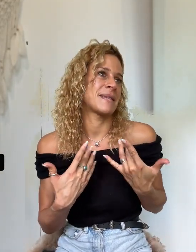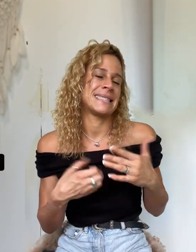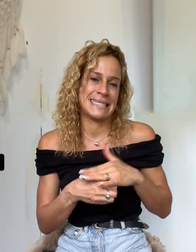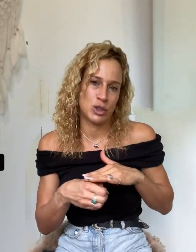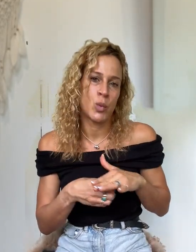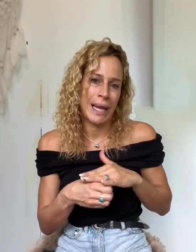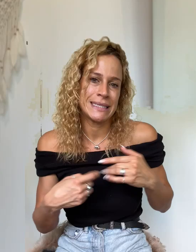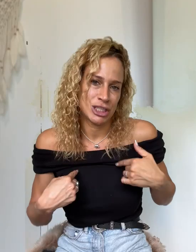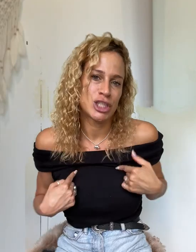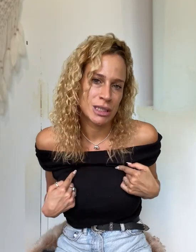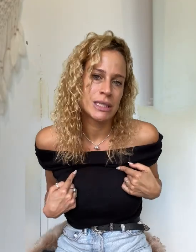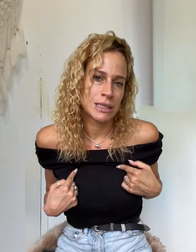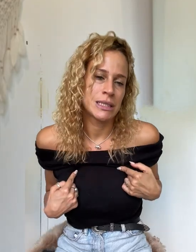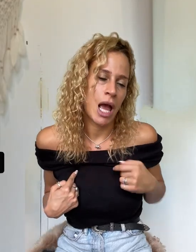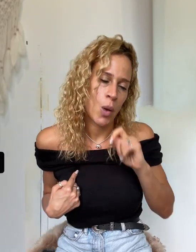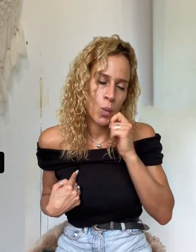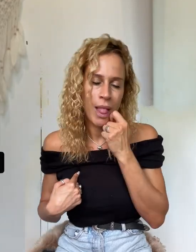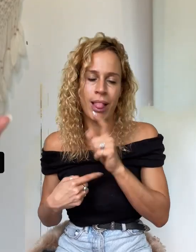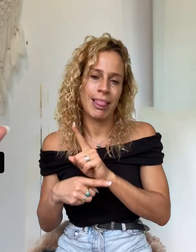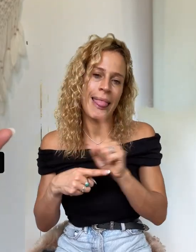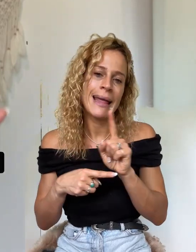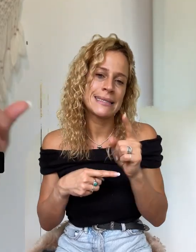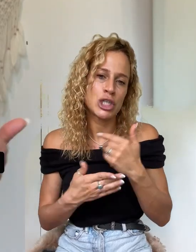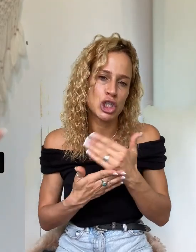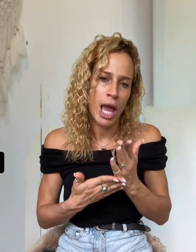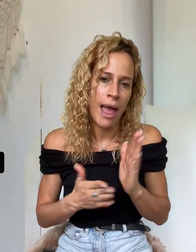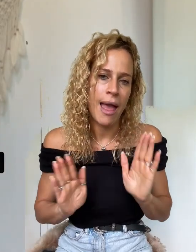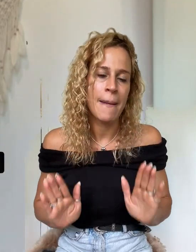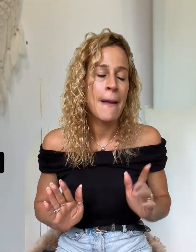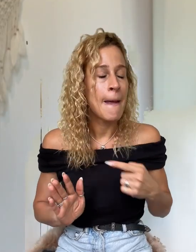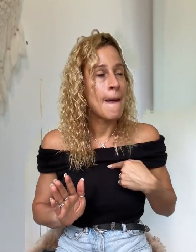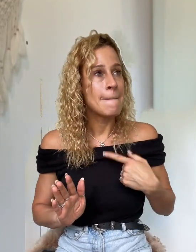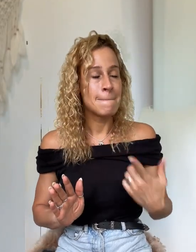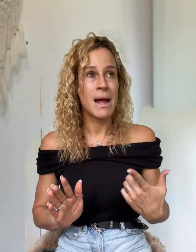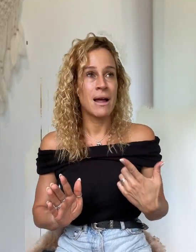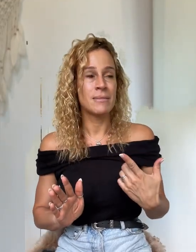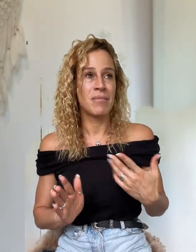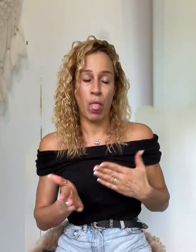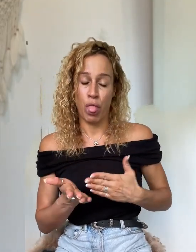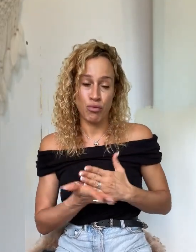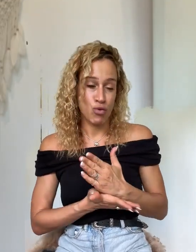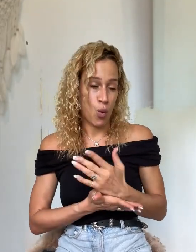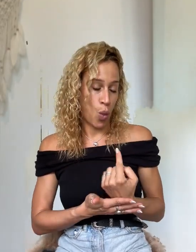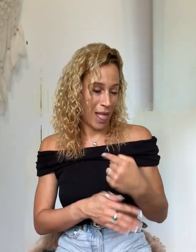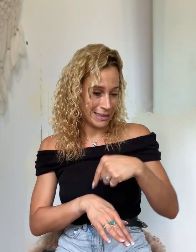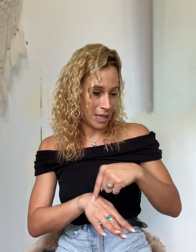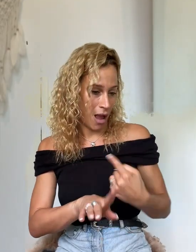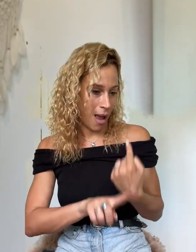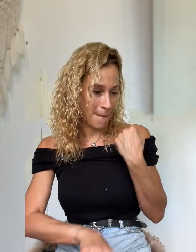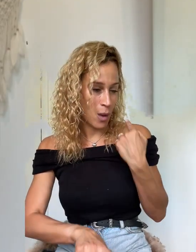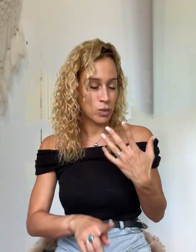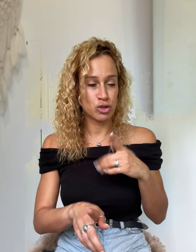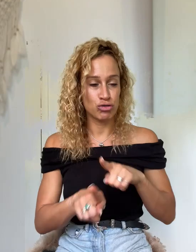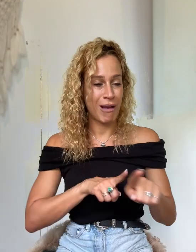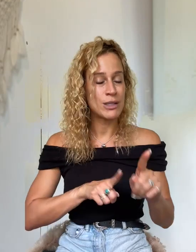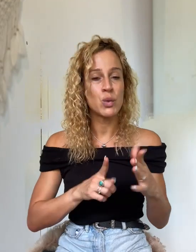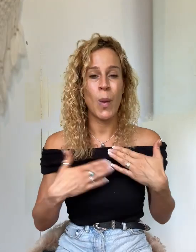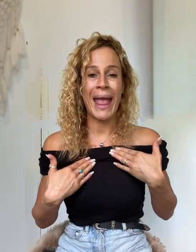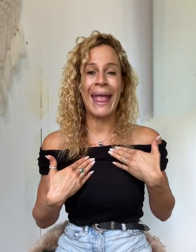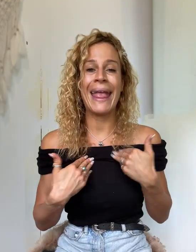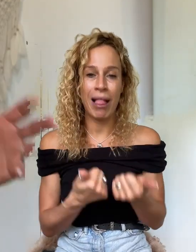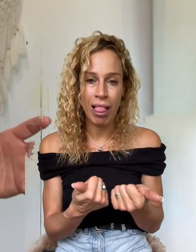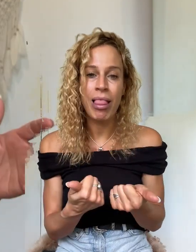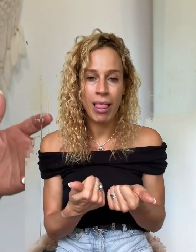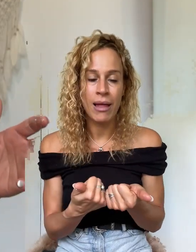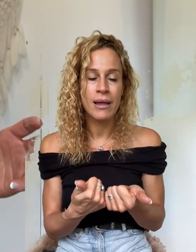life incidences, which again I will share at some point. But I was just healing myself, and the thought of